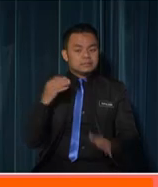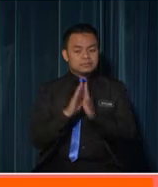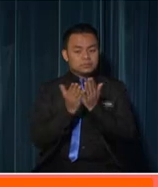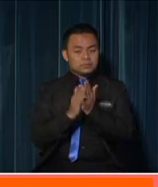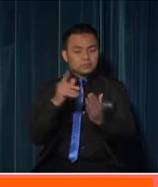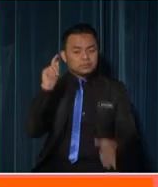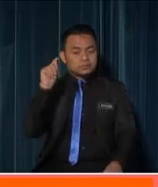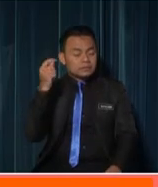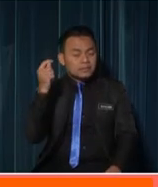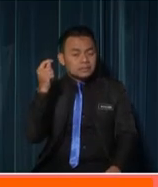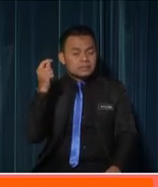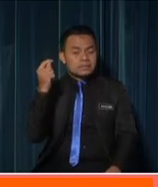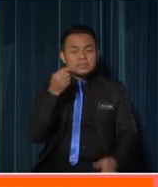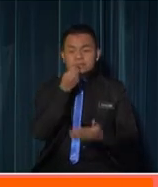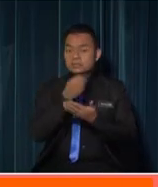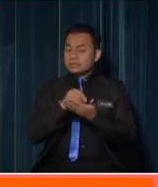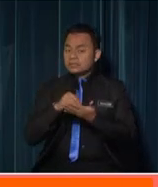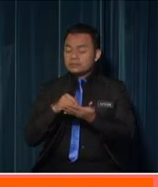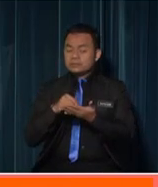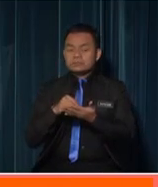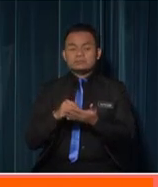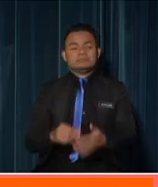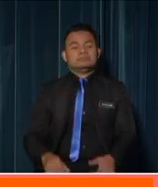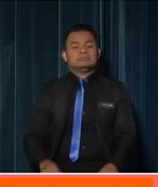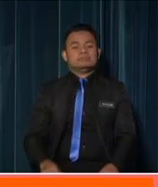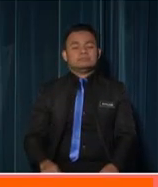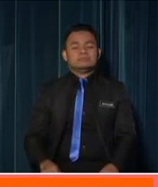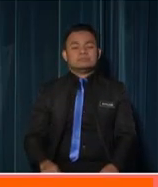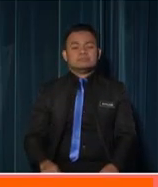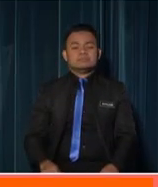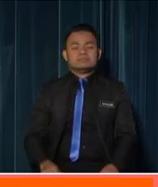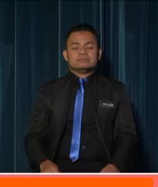notebook, and stationery with you.